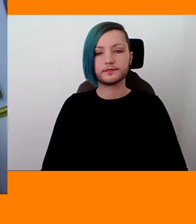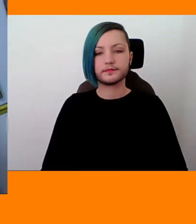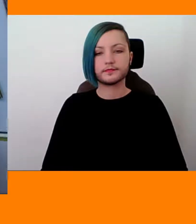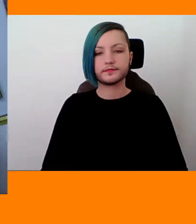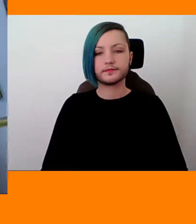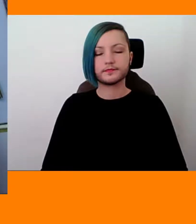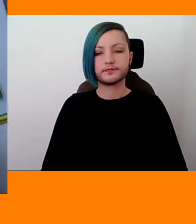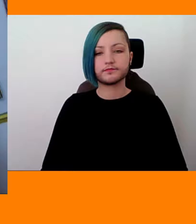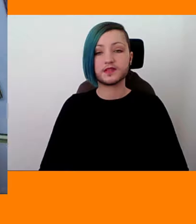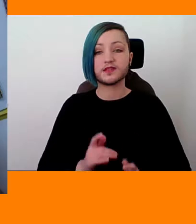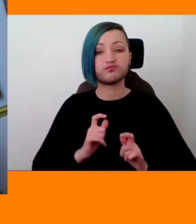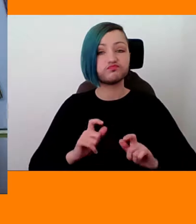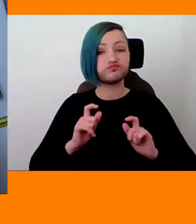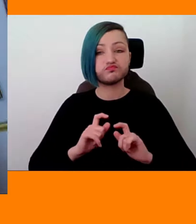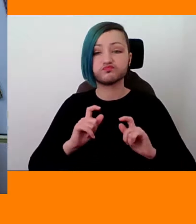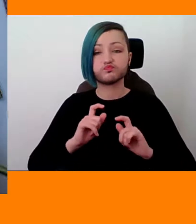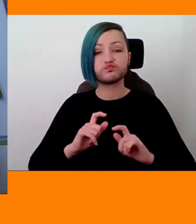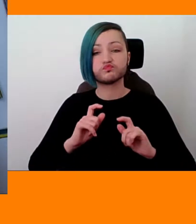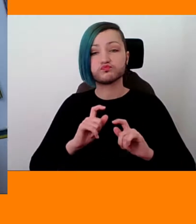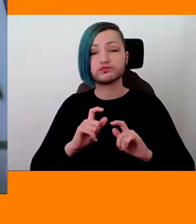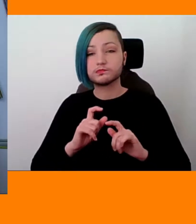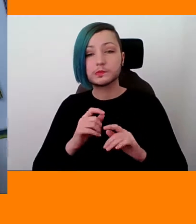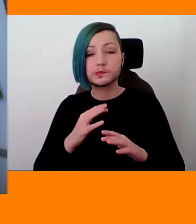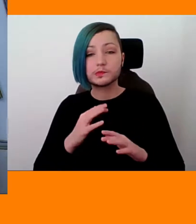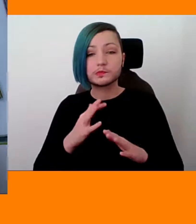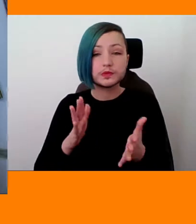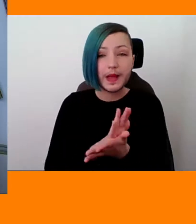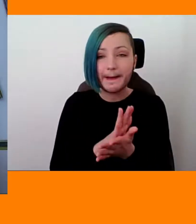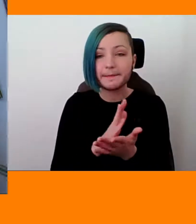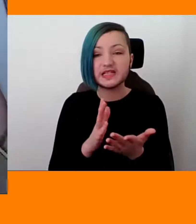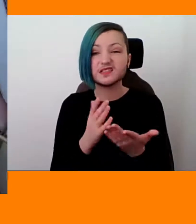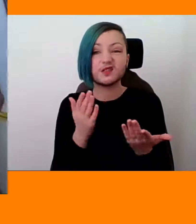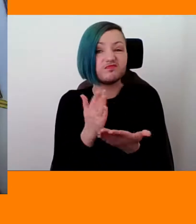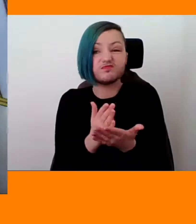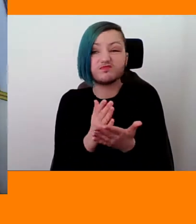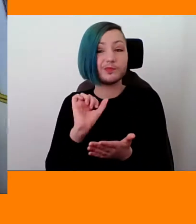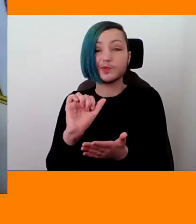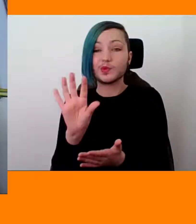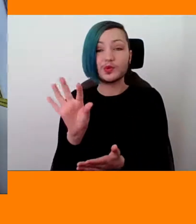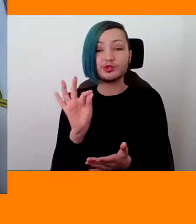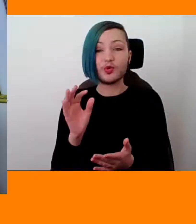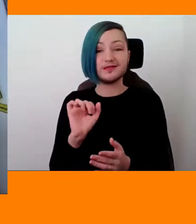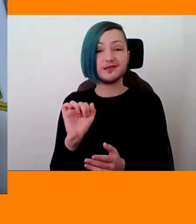And just keep going until you're happy with how that looks. It's all about preference.